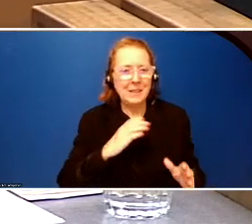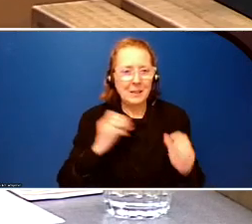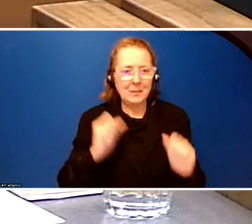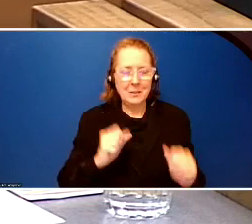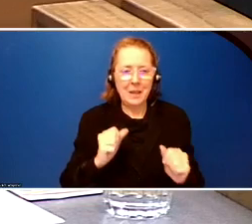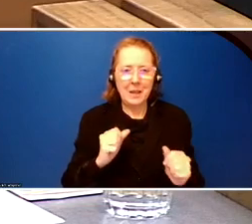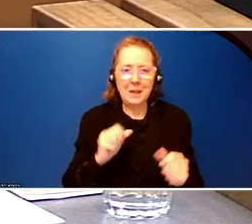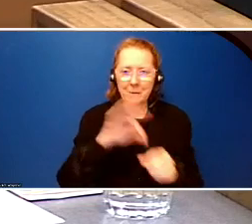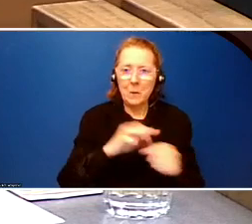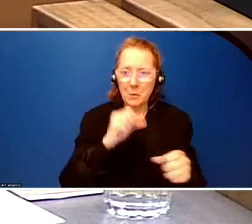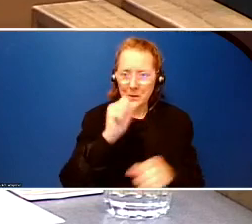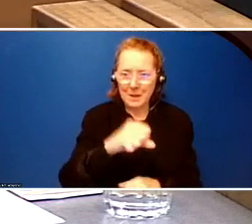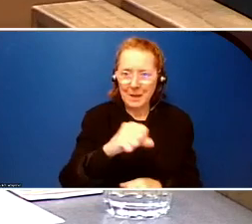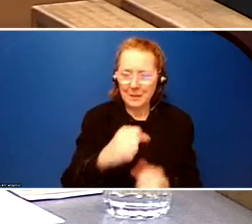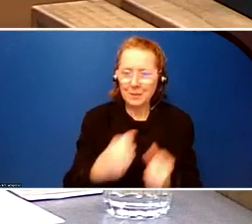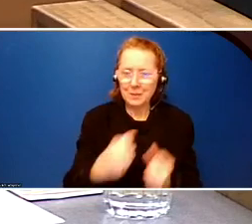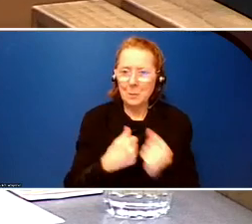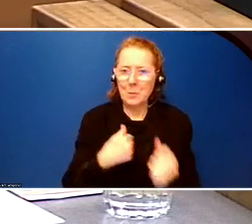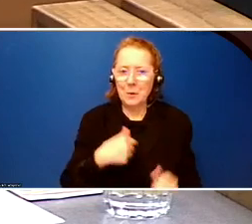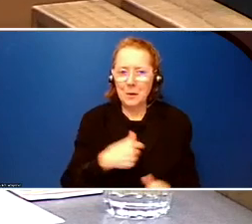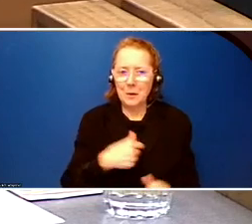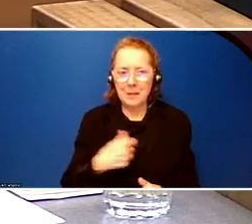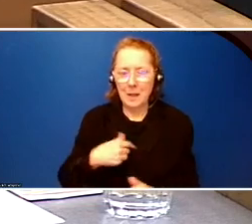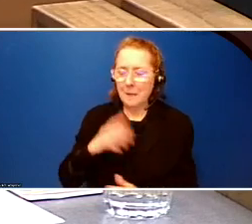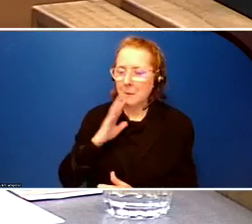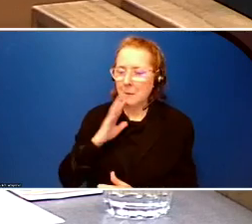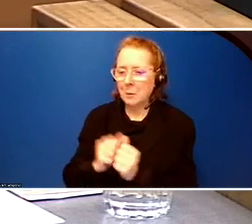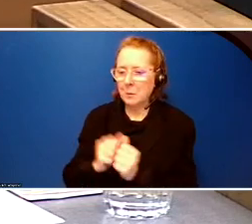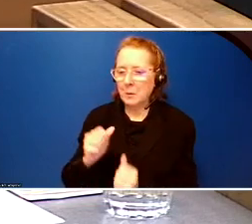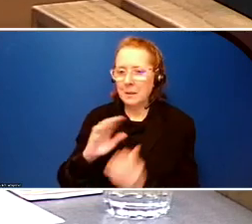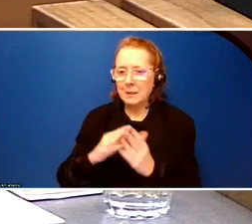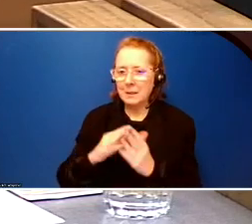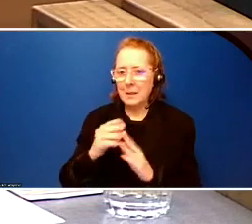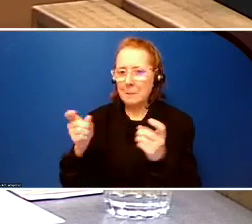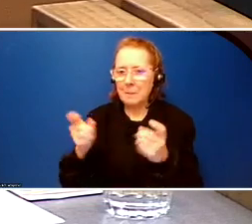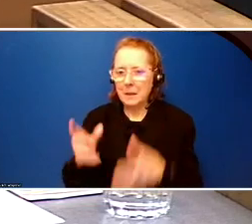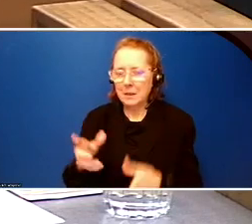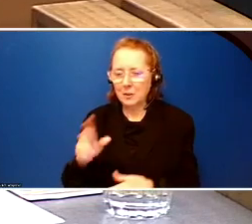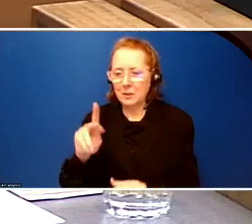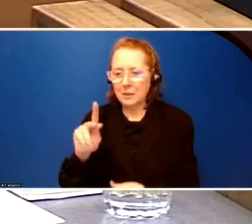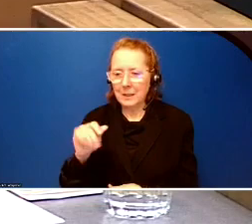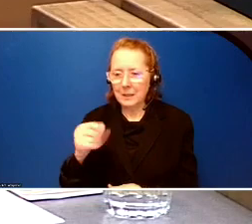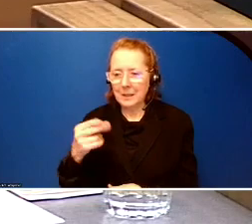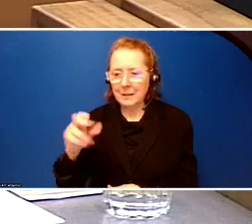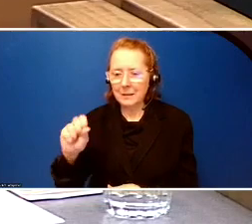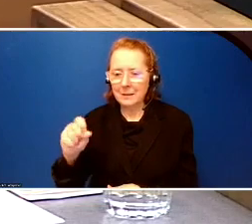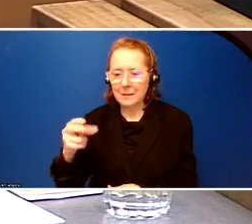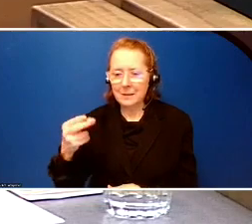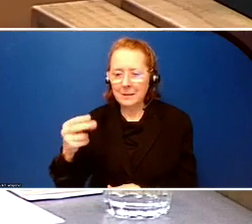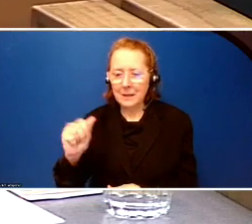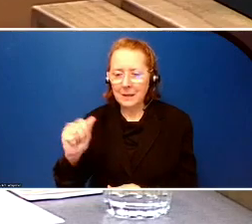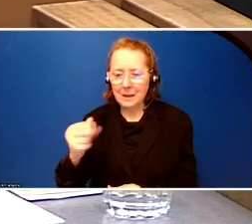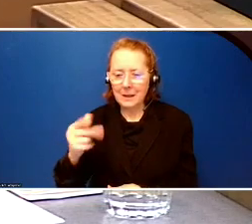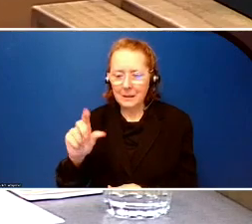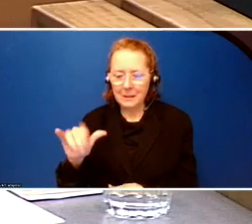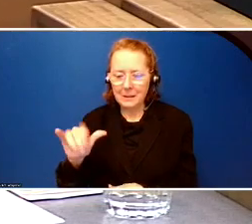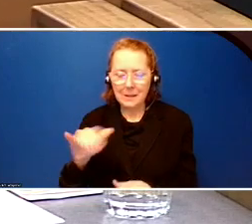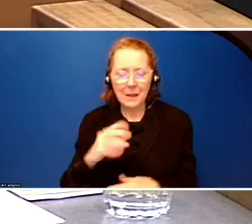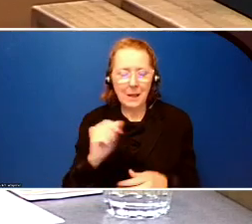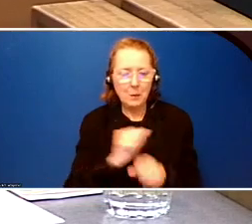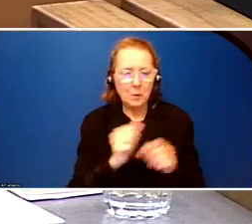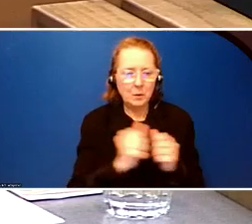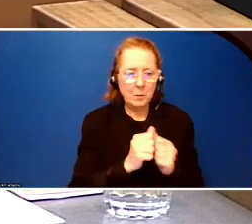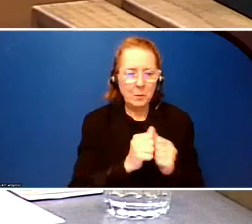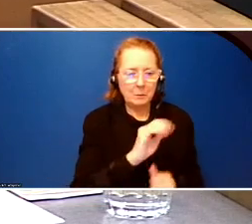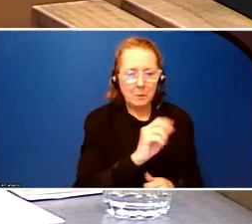motion. I have spoken with City Manager Keith Staley and Interim Public Director, Public Works Director Brian Martin about this process and